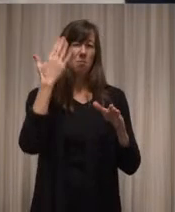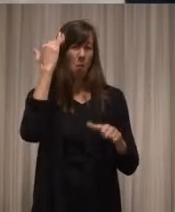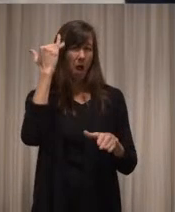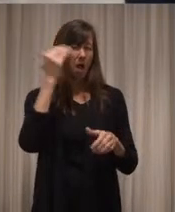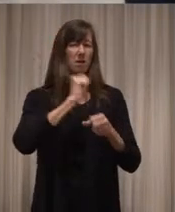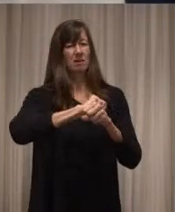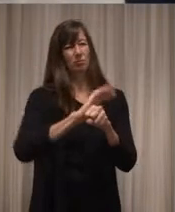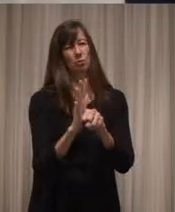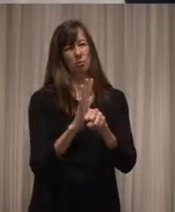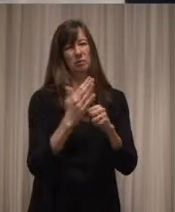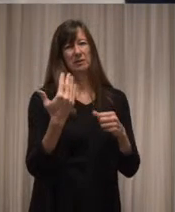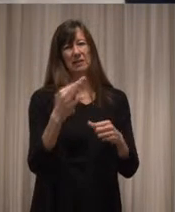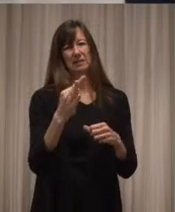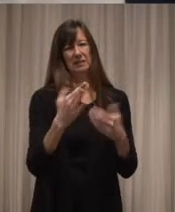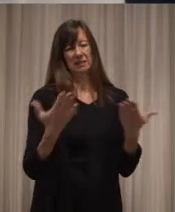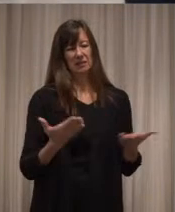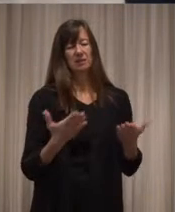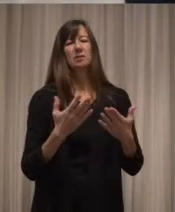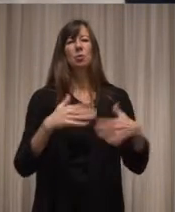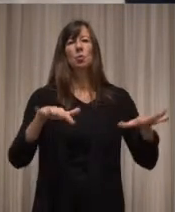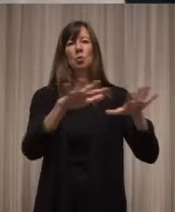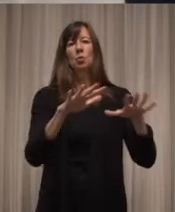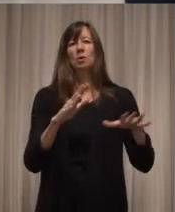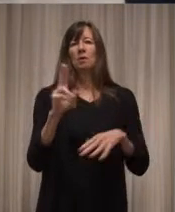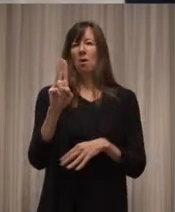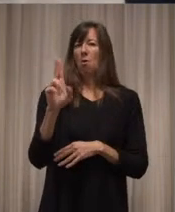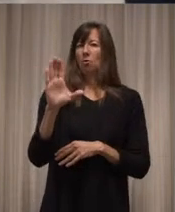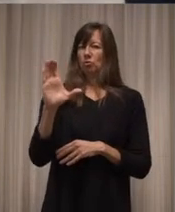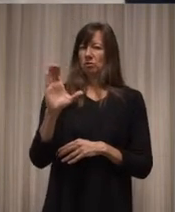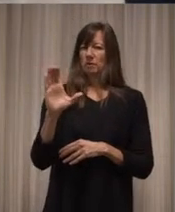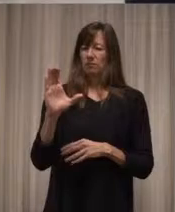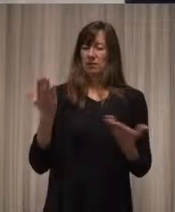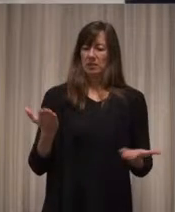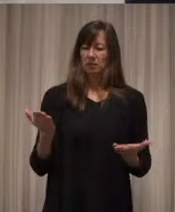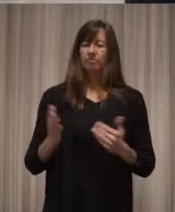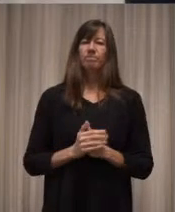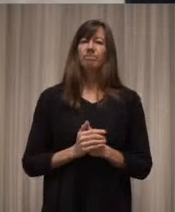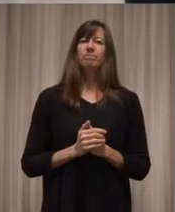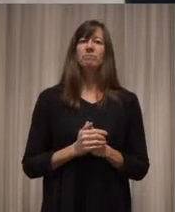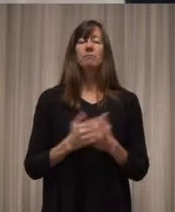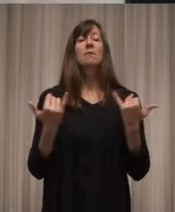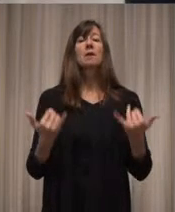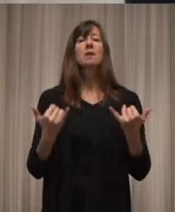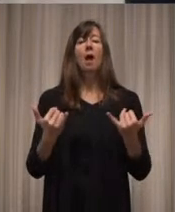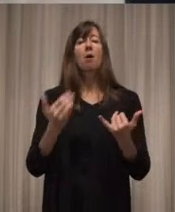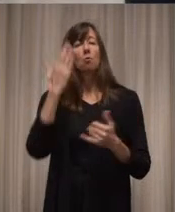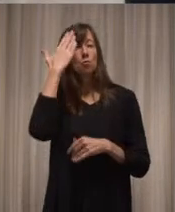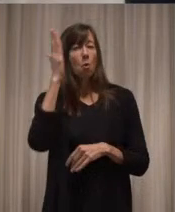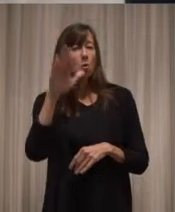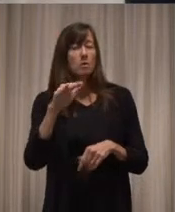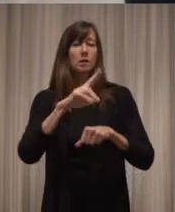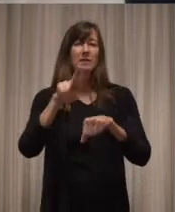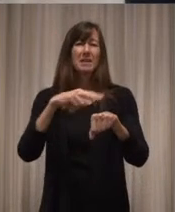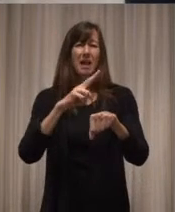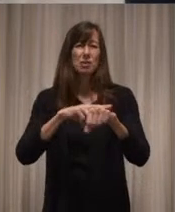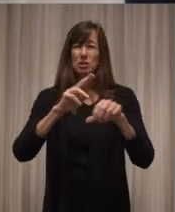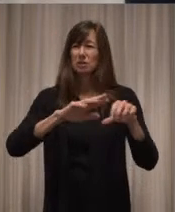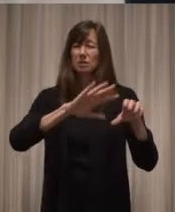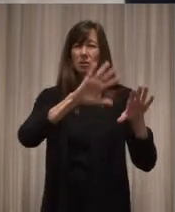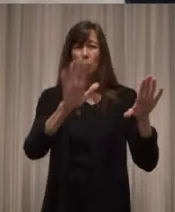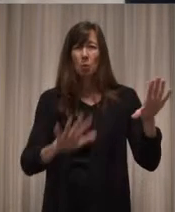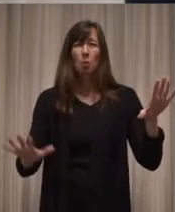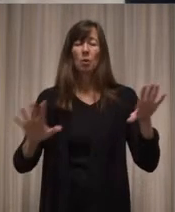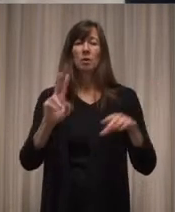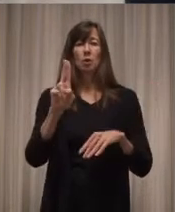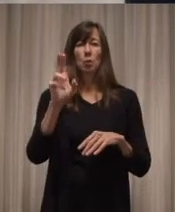Ulster County. And of course, we know nationally, we are now at a level where each day we're having over 3,000 deaths